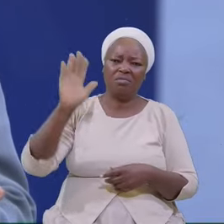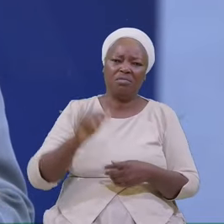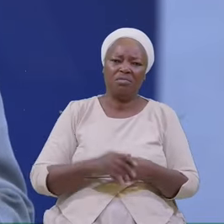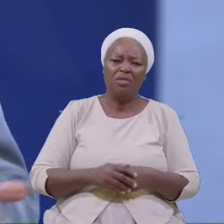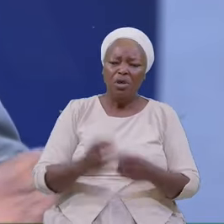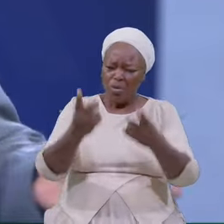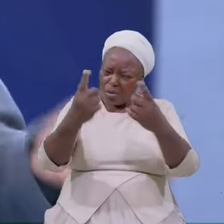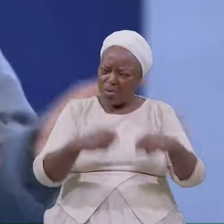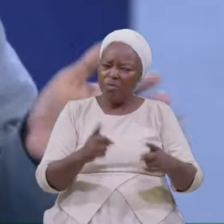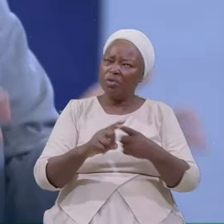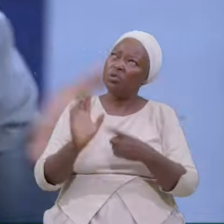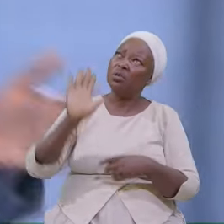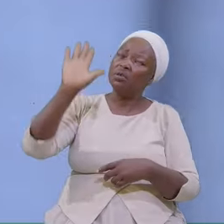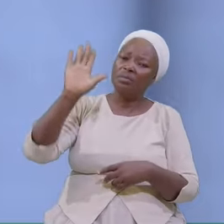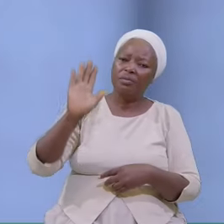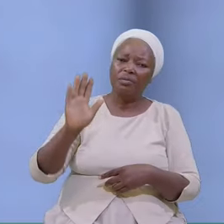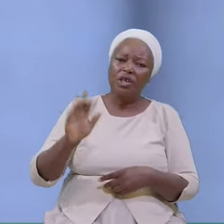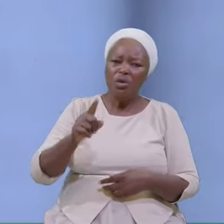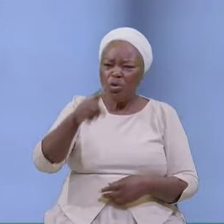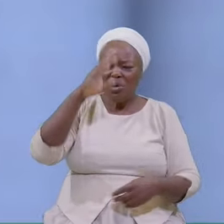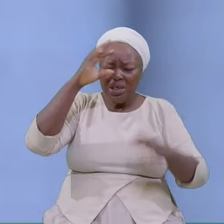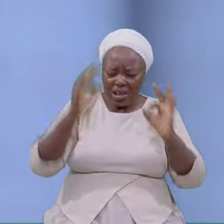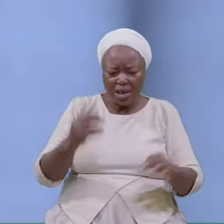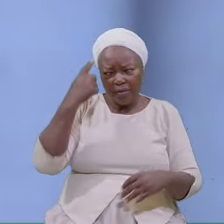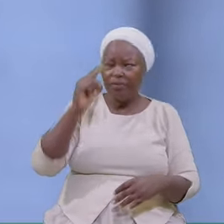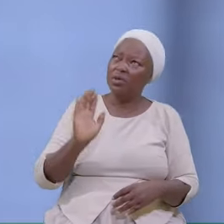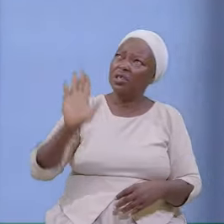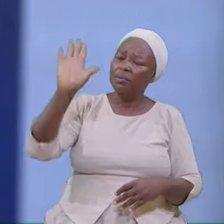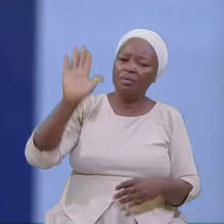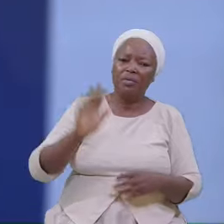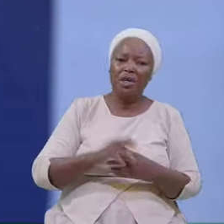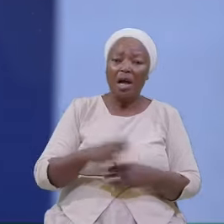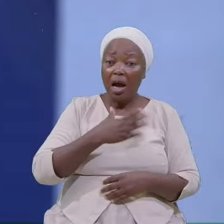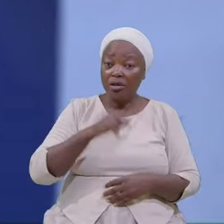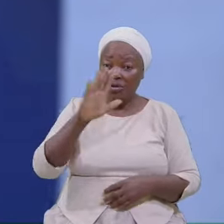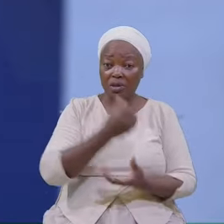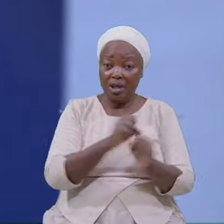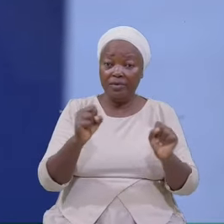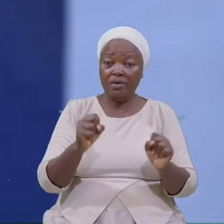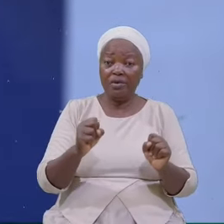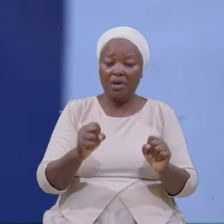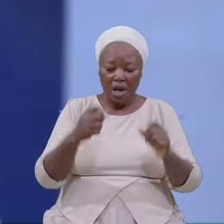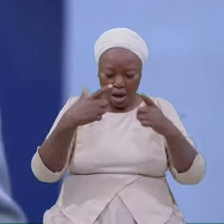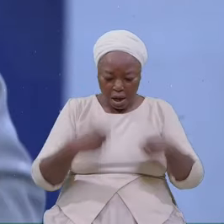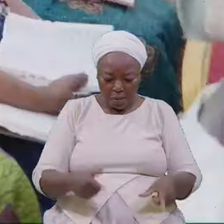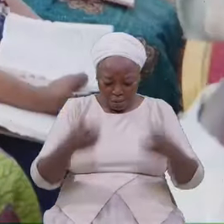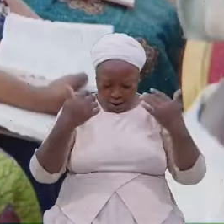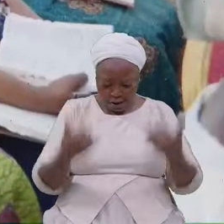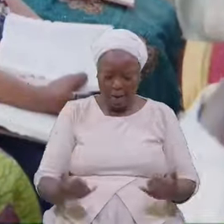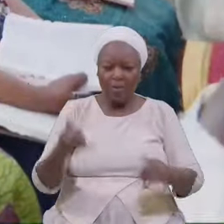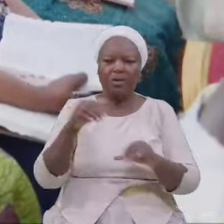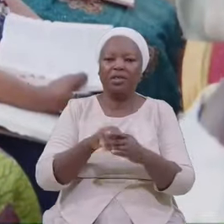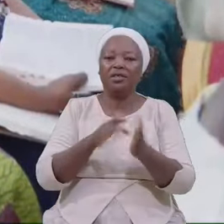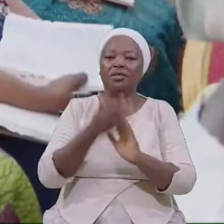to him. Venez à lui. Decide for him. Décidez pour lui. And your salvation happens immediately. Et vous aurez